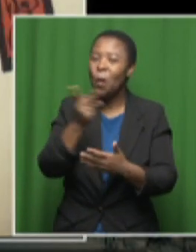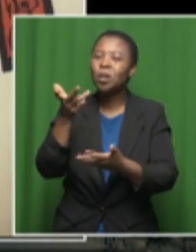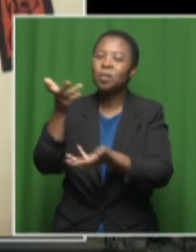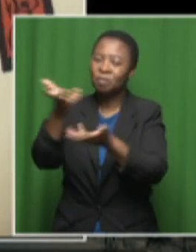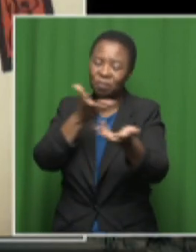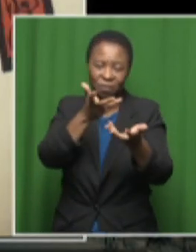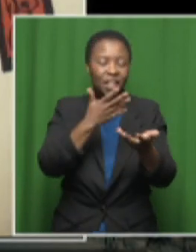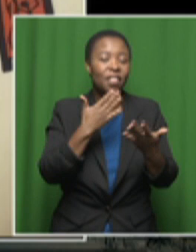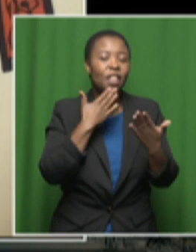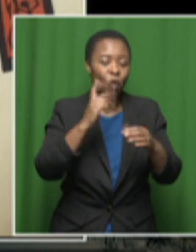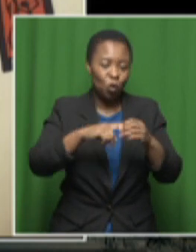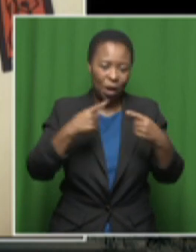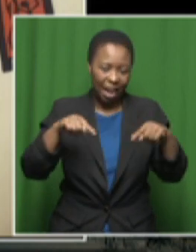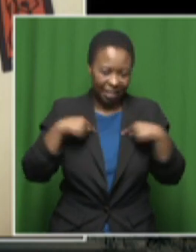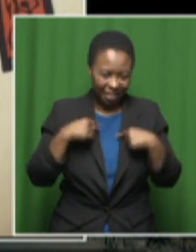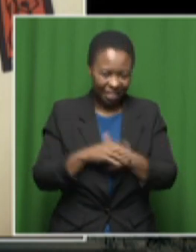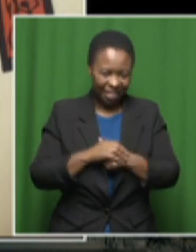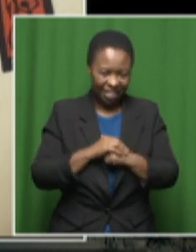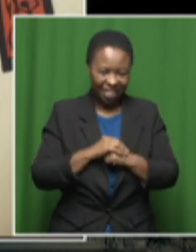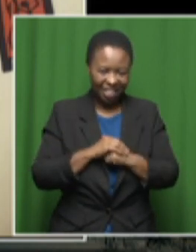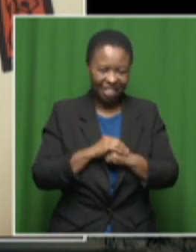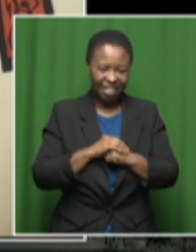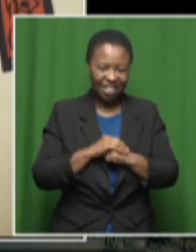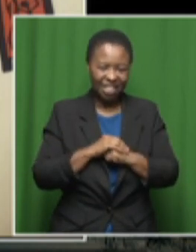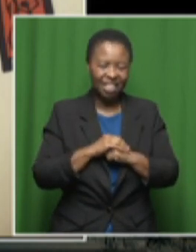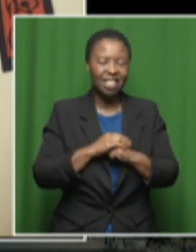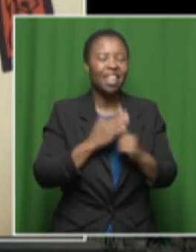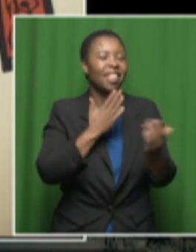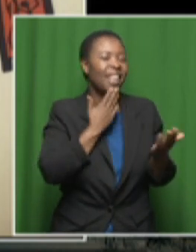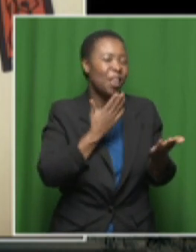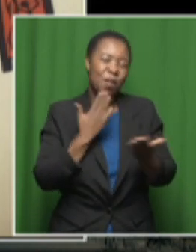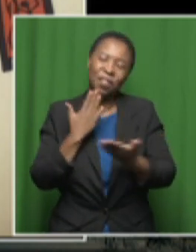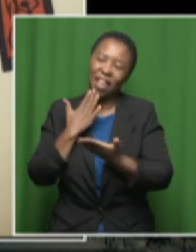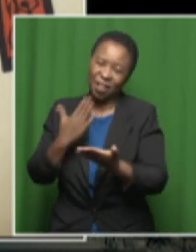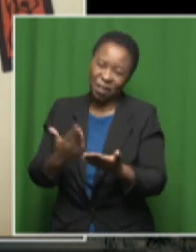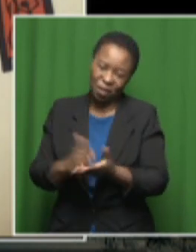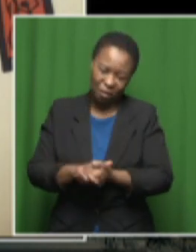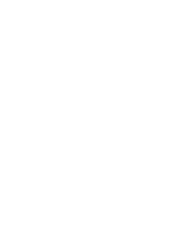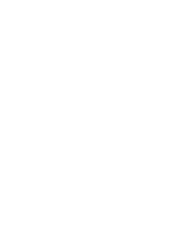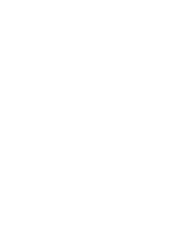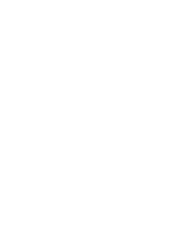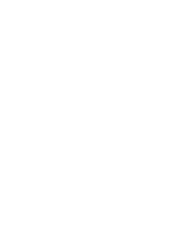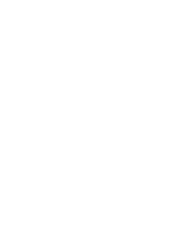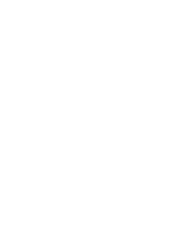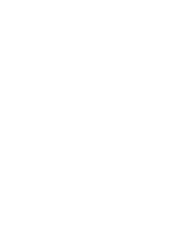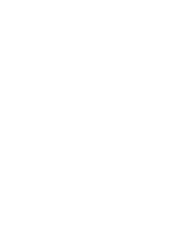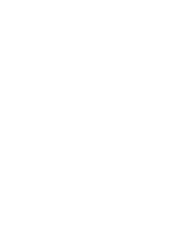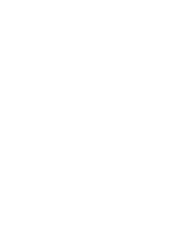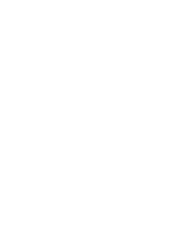ladies. Thank you so much for joining us. Thank you for having us. Thank you. Great stuff.